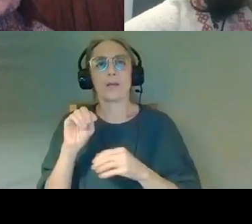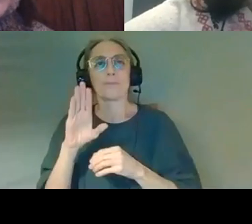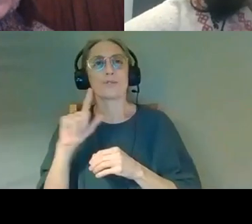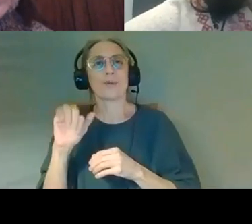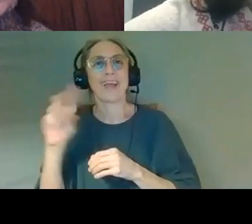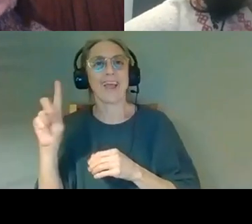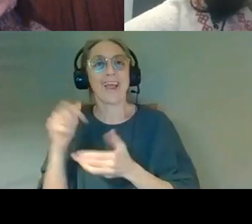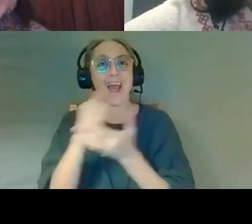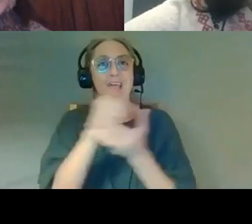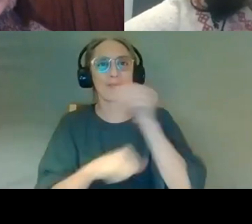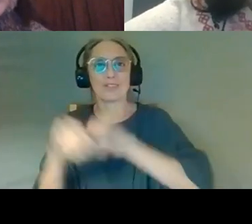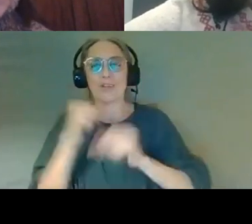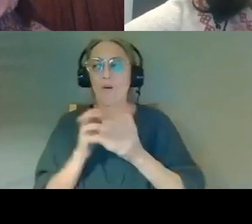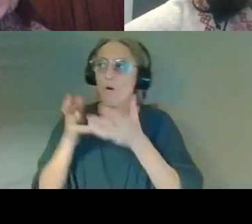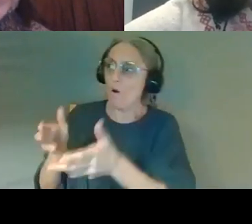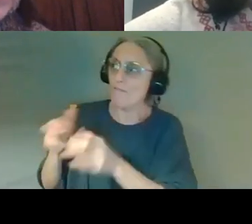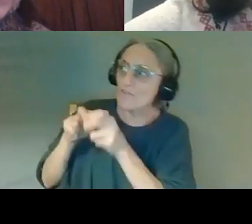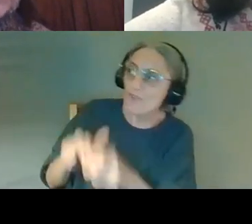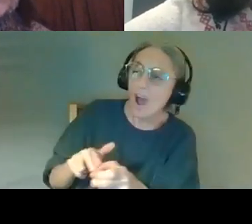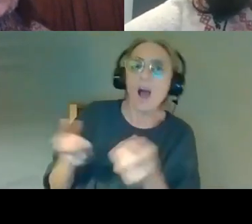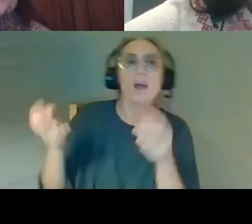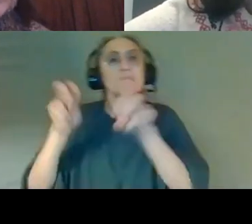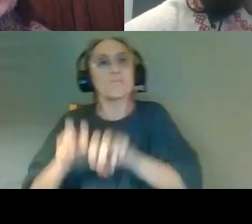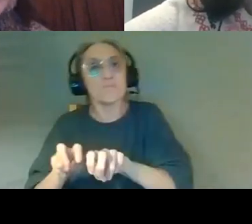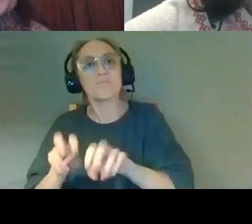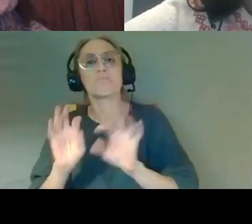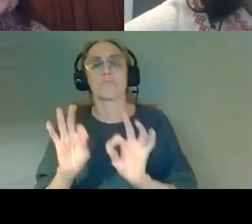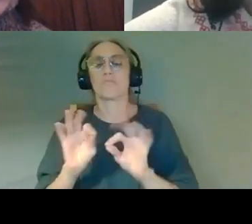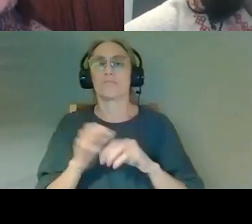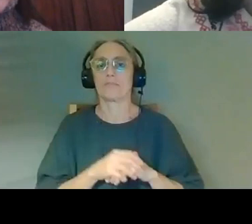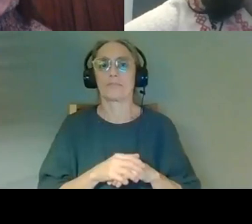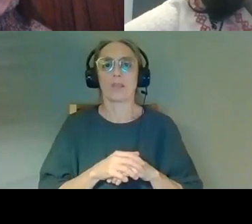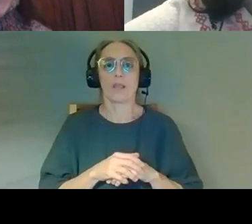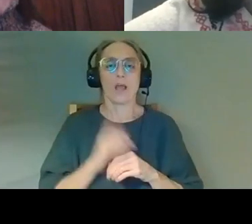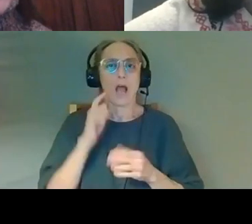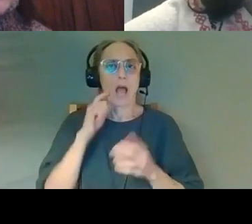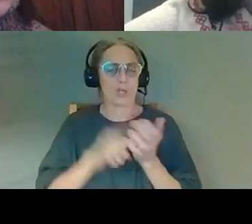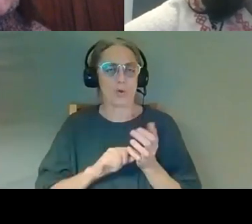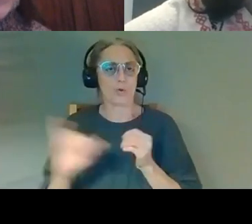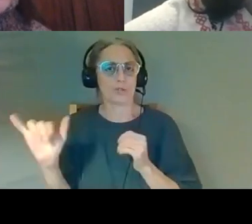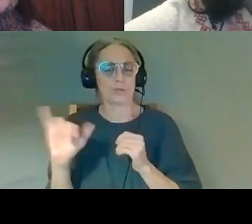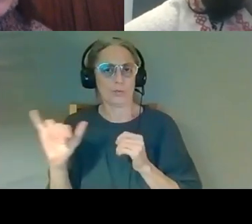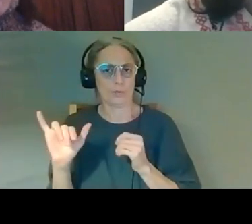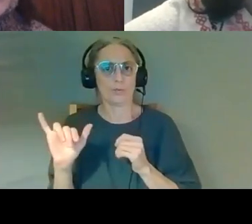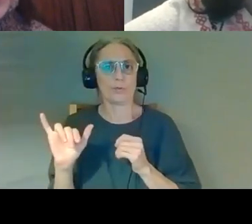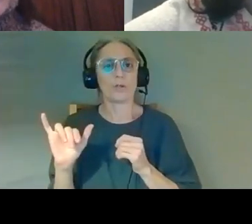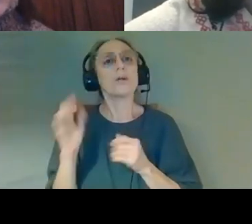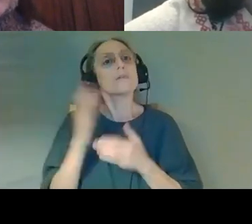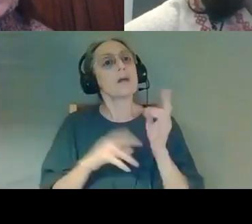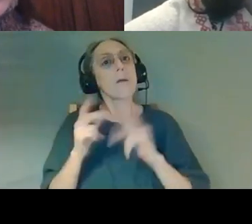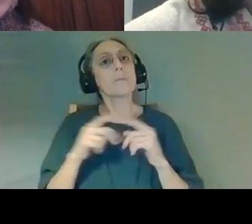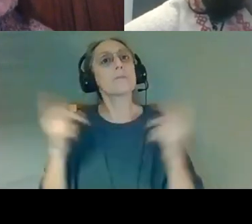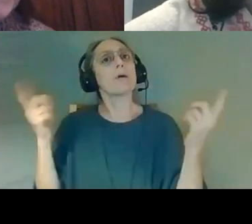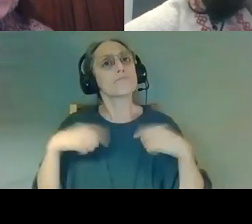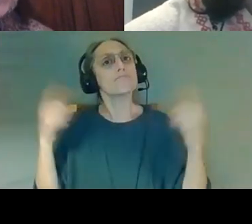there. And I have noticed that while waiting, because people come so often, they've gotten to know each other.